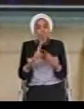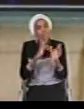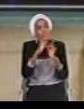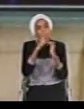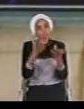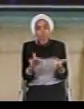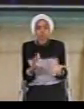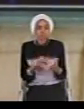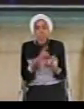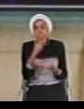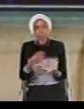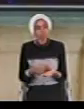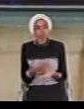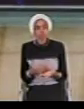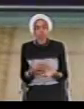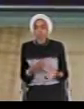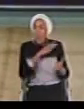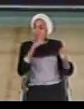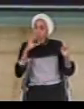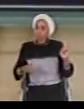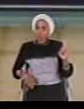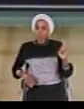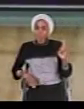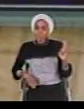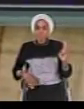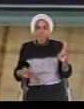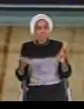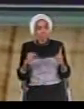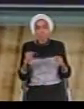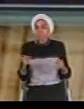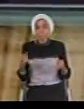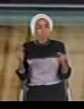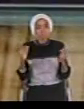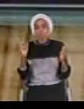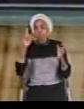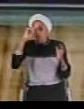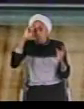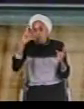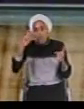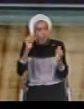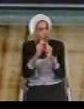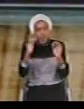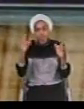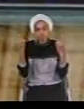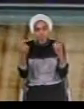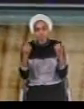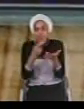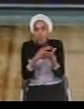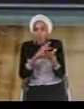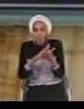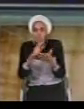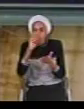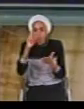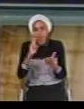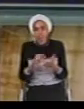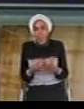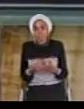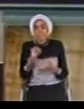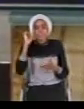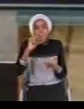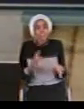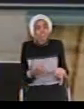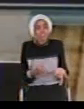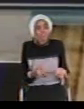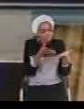scriptures. That's the gospel. Christ, the sinless one, the holy one, he died for